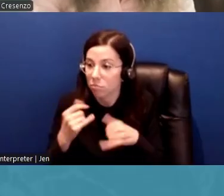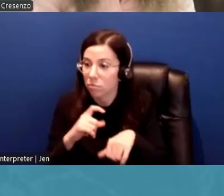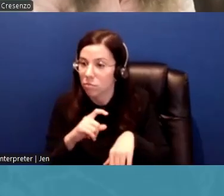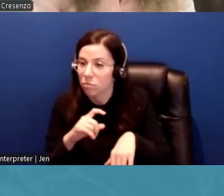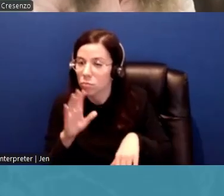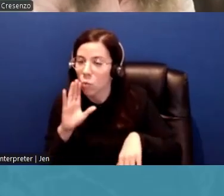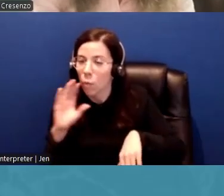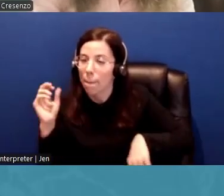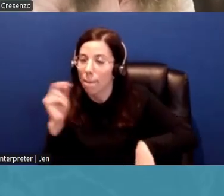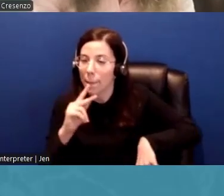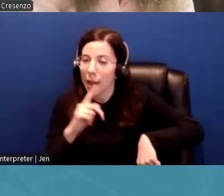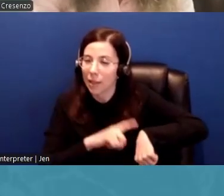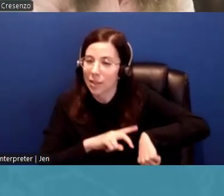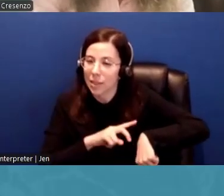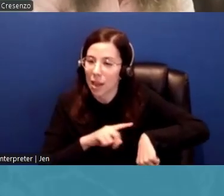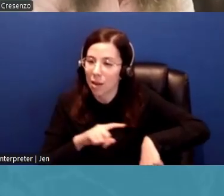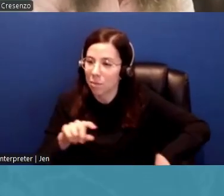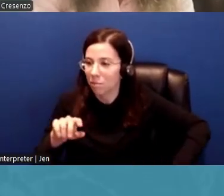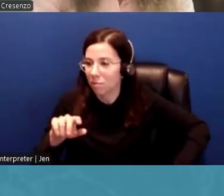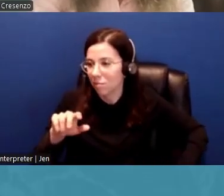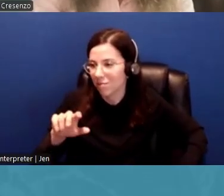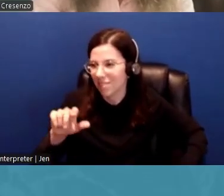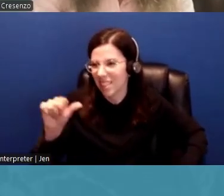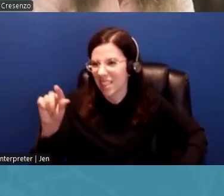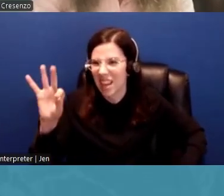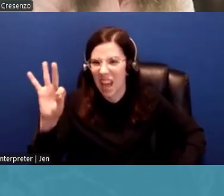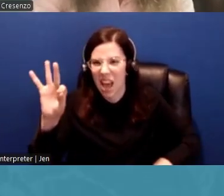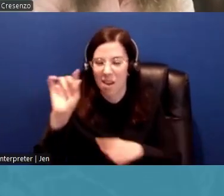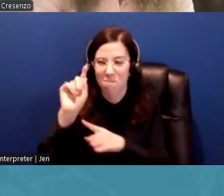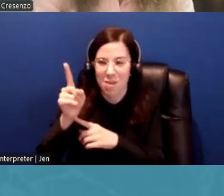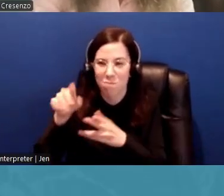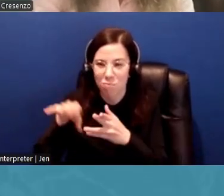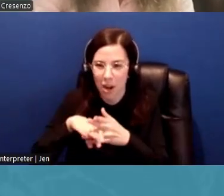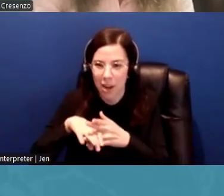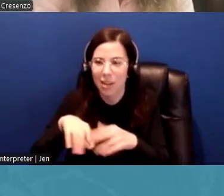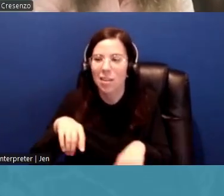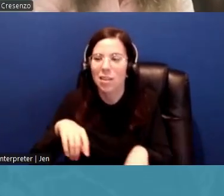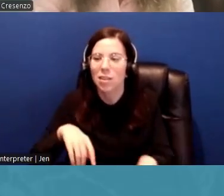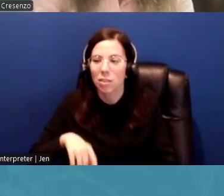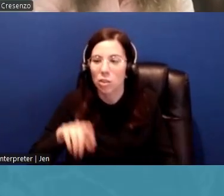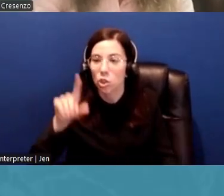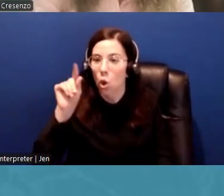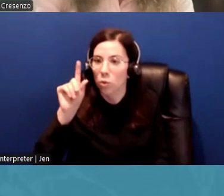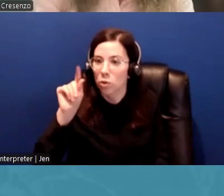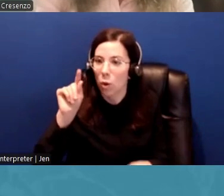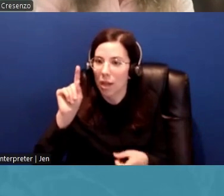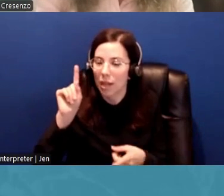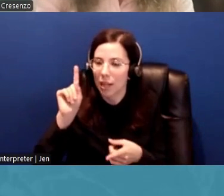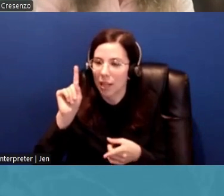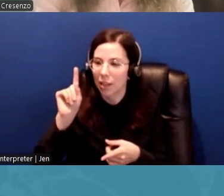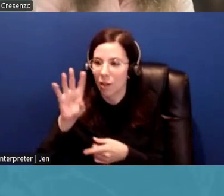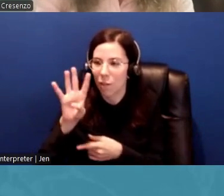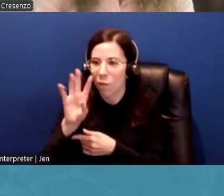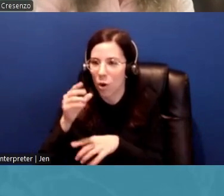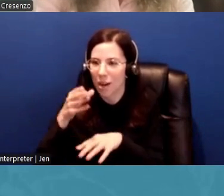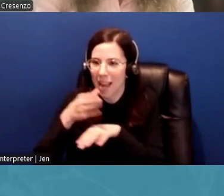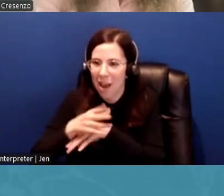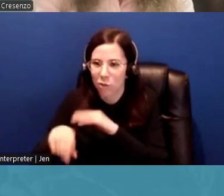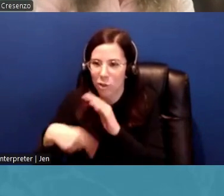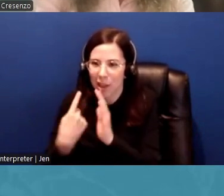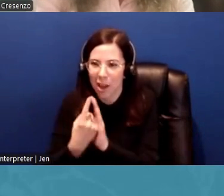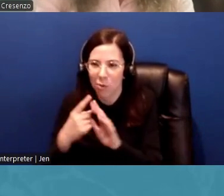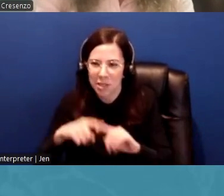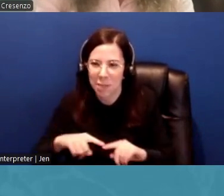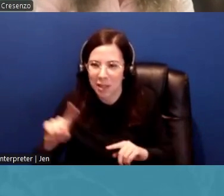back in 9 minutes. So it'll just be a 9-minute break. So at 20 till the hour or 40 after the hour, wherever you are